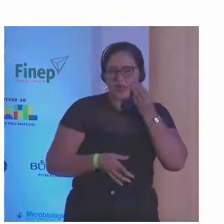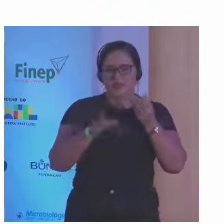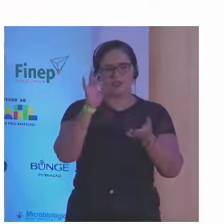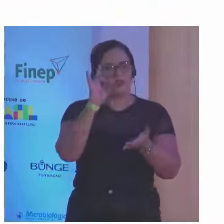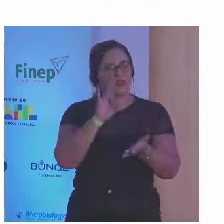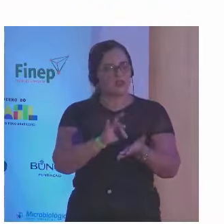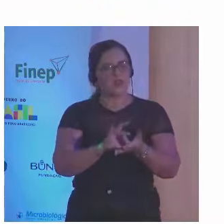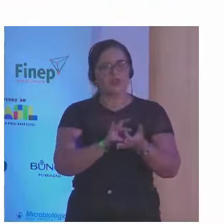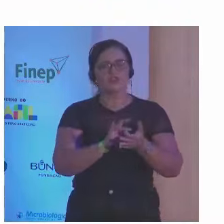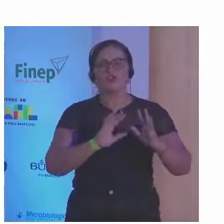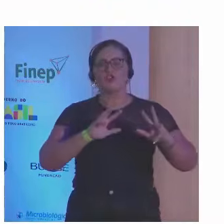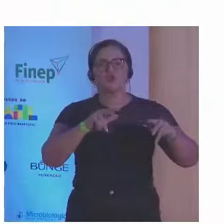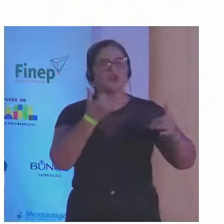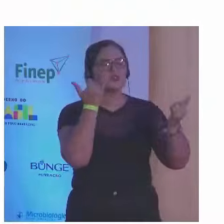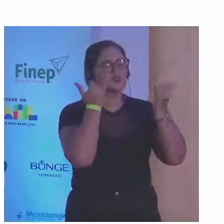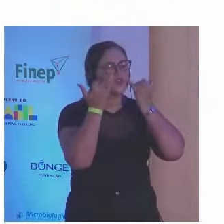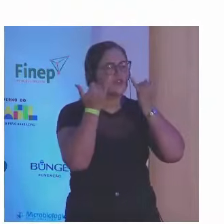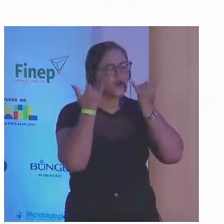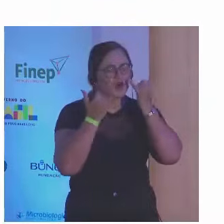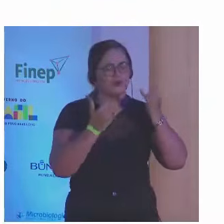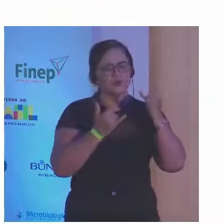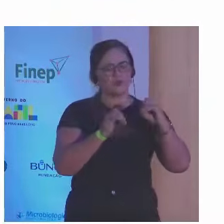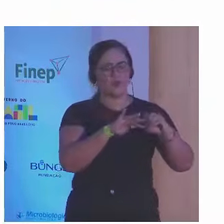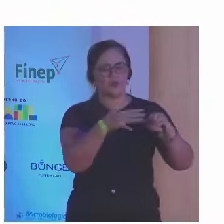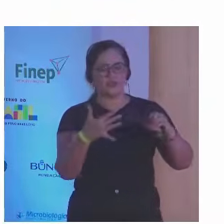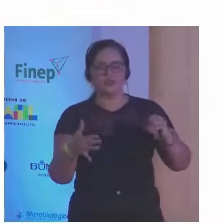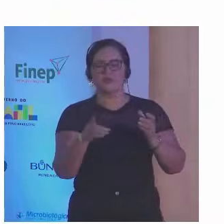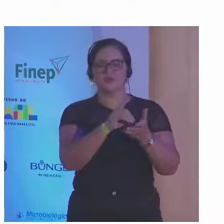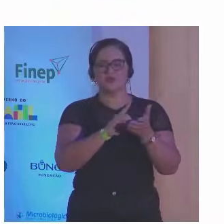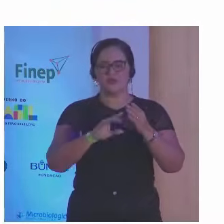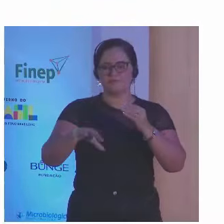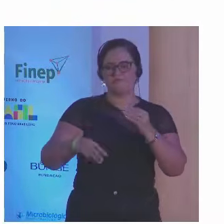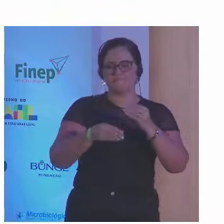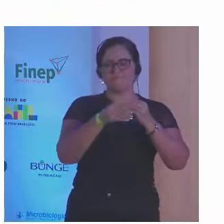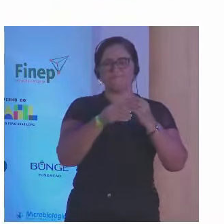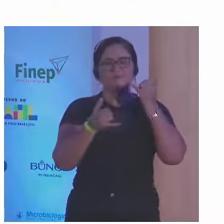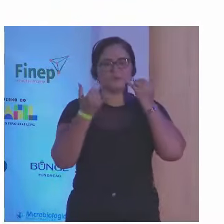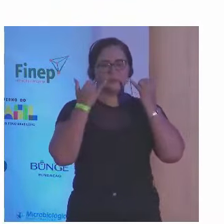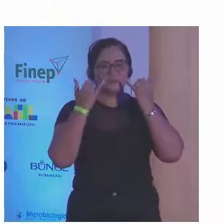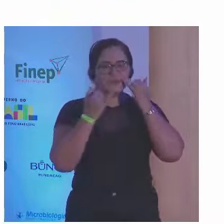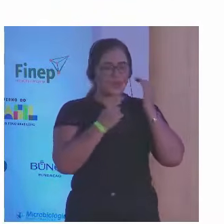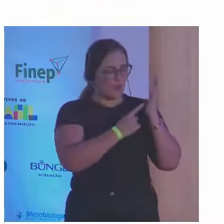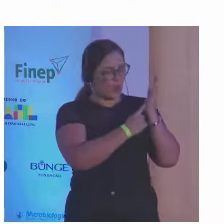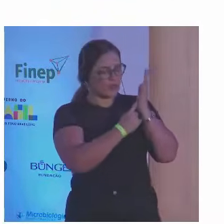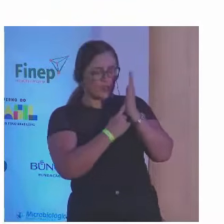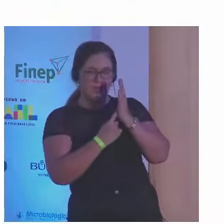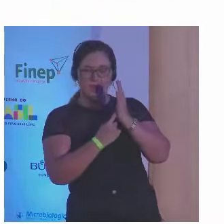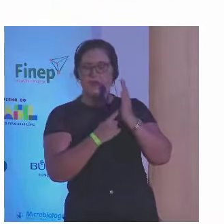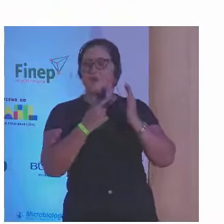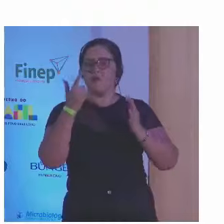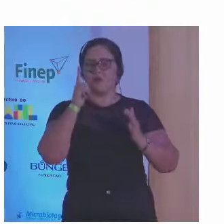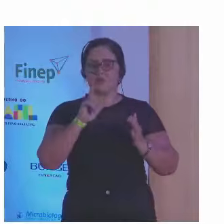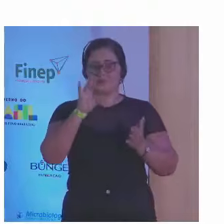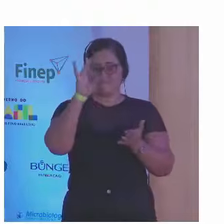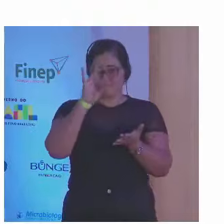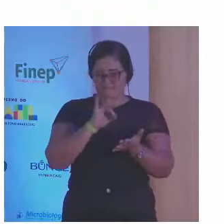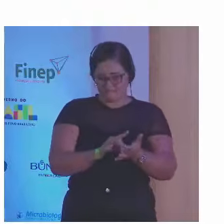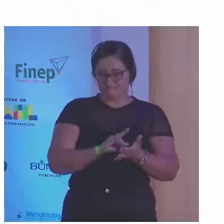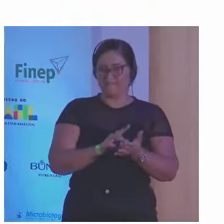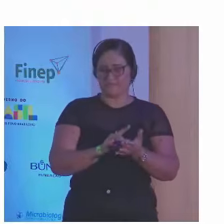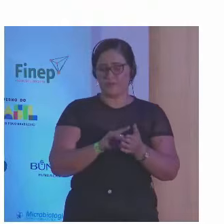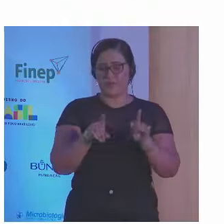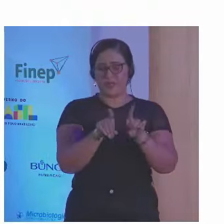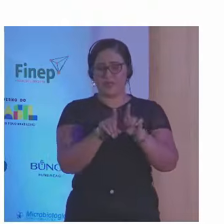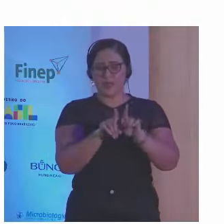this digital ocean, just adding the in situ information in addition to the satellite to make it more real, and then adding some physics orders to